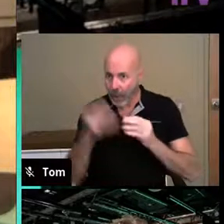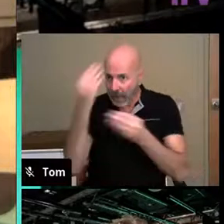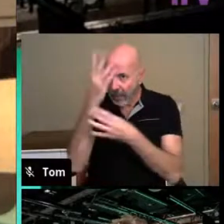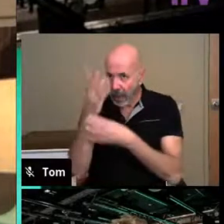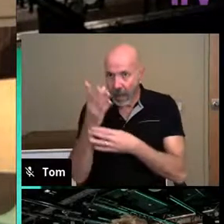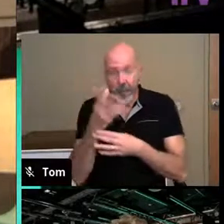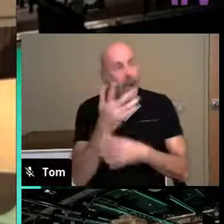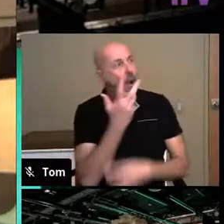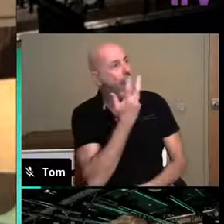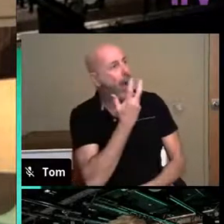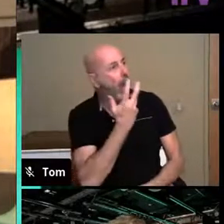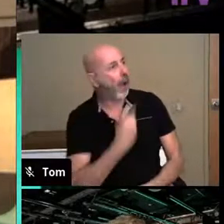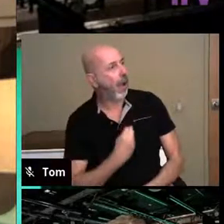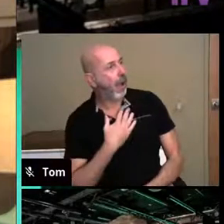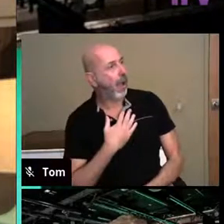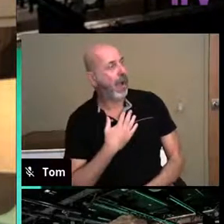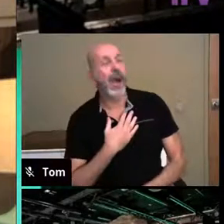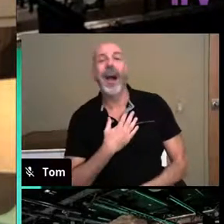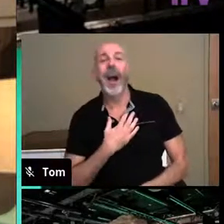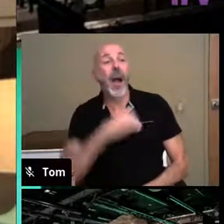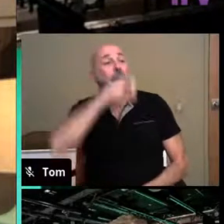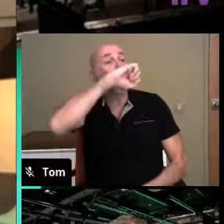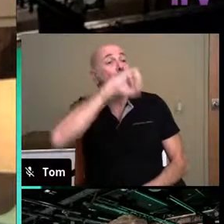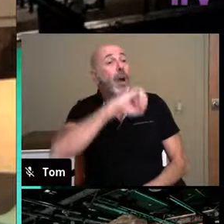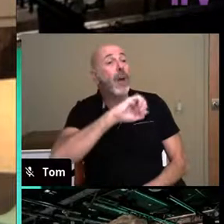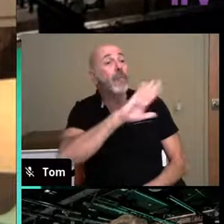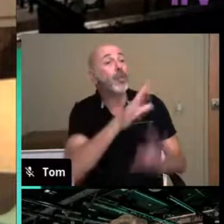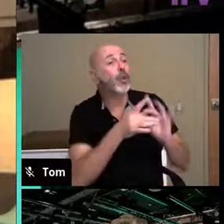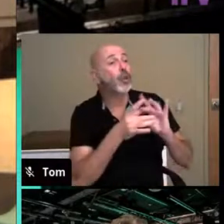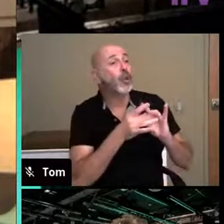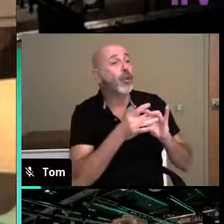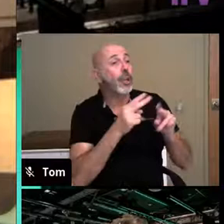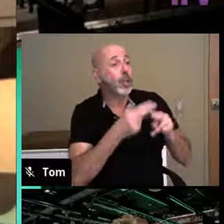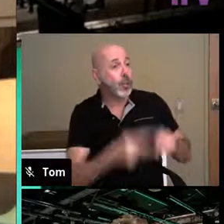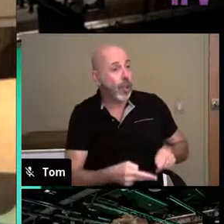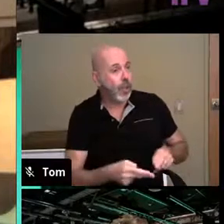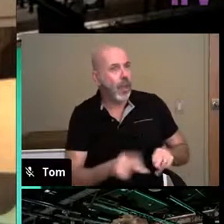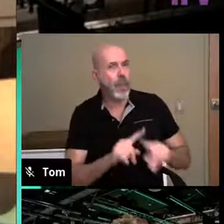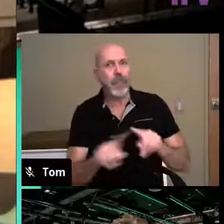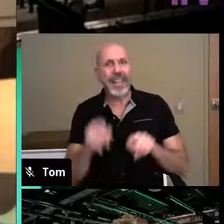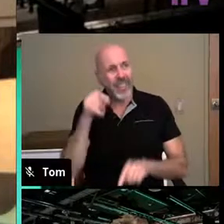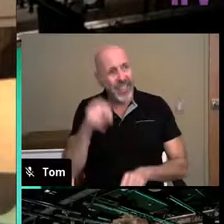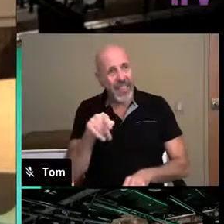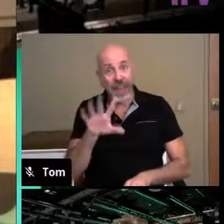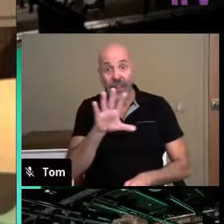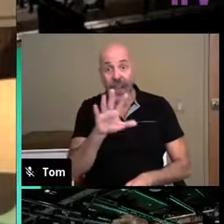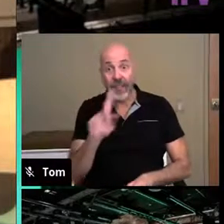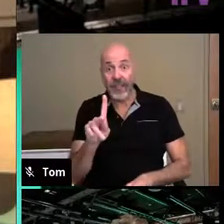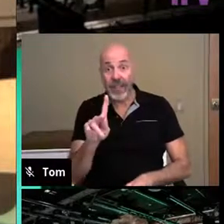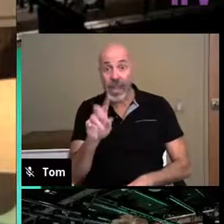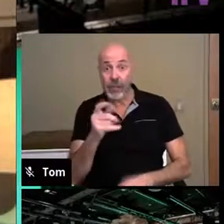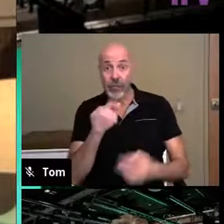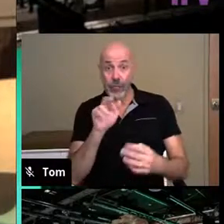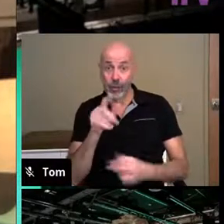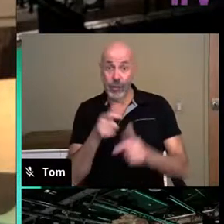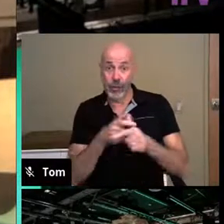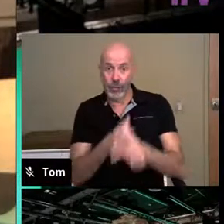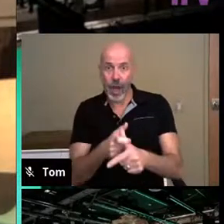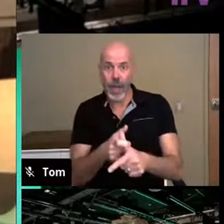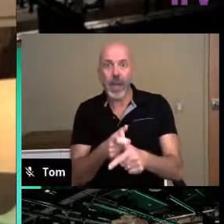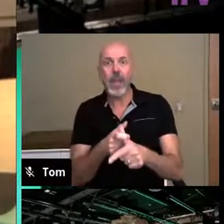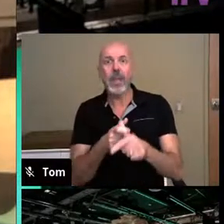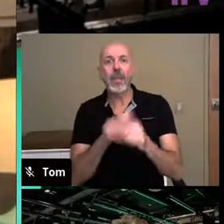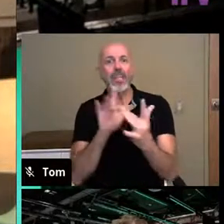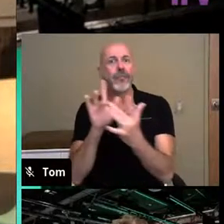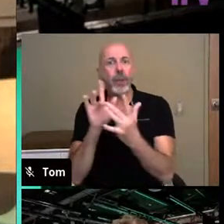impressive, and I love that it's weight loss focused. But the whole point of even that 5K run being virtual and all these newbies coming into the